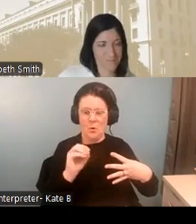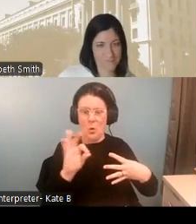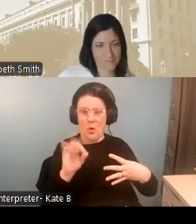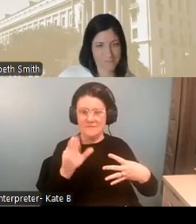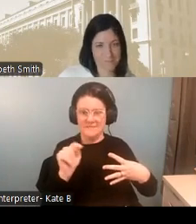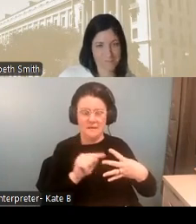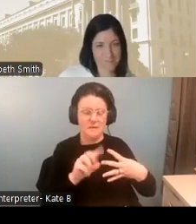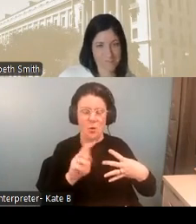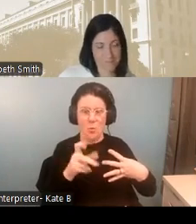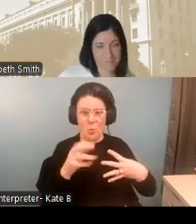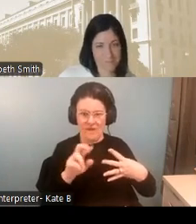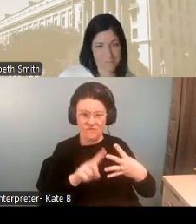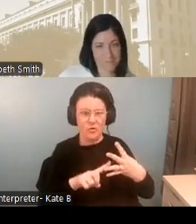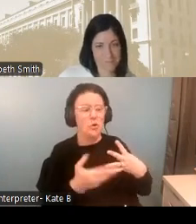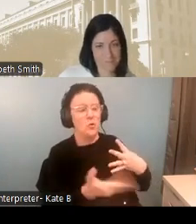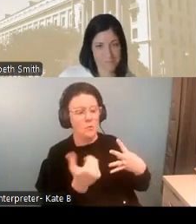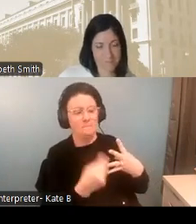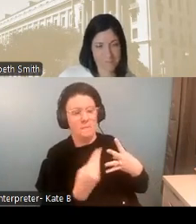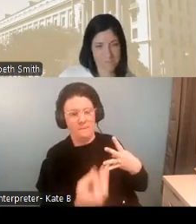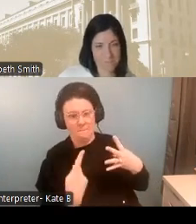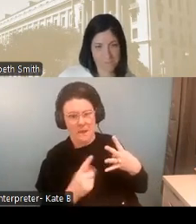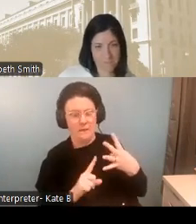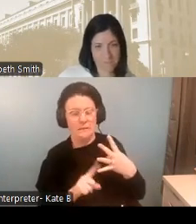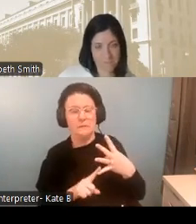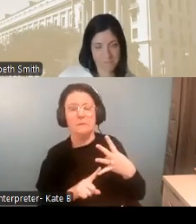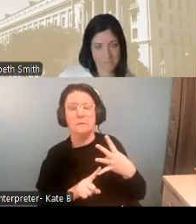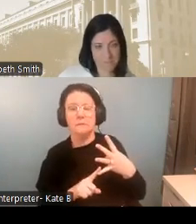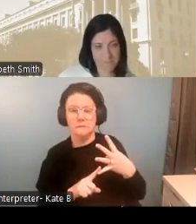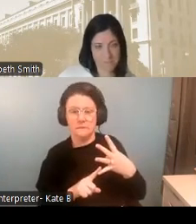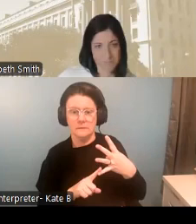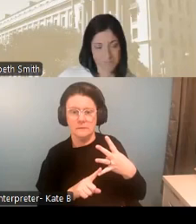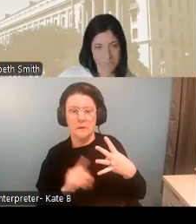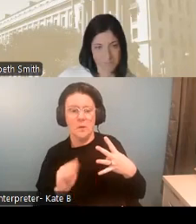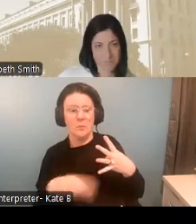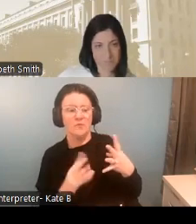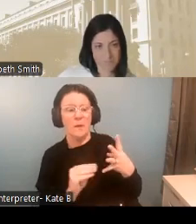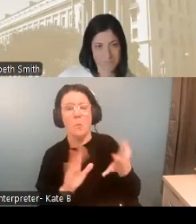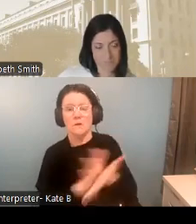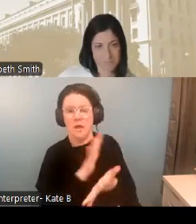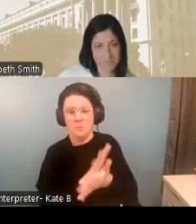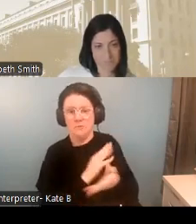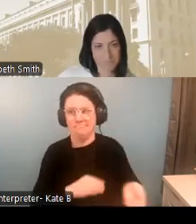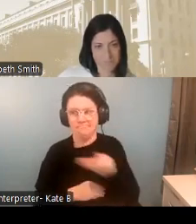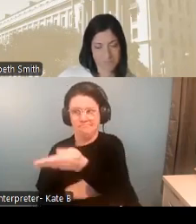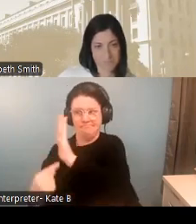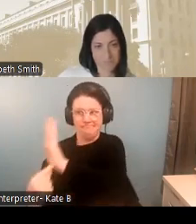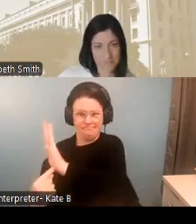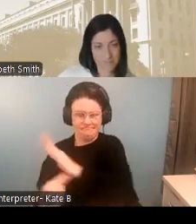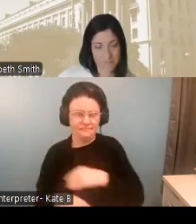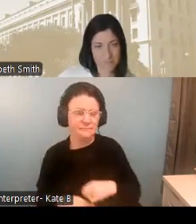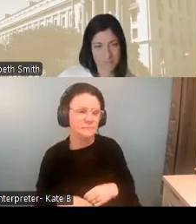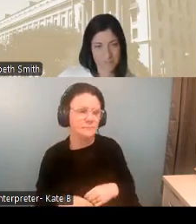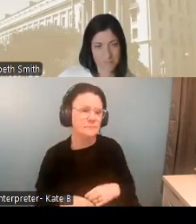waiver, recovery of funds, and the ability to provide additional supporting documentation. So if